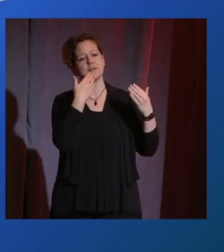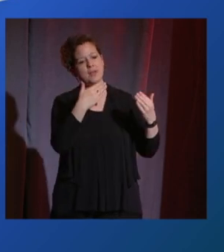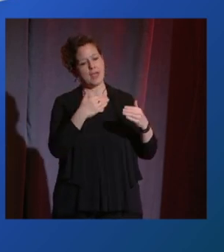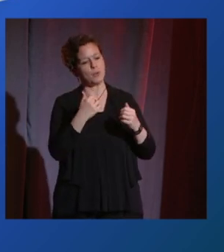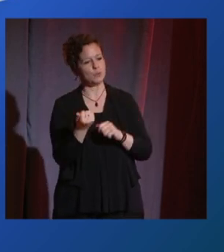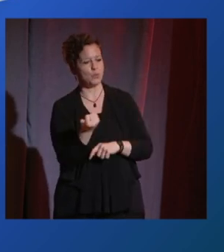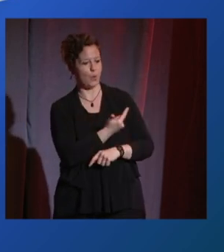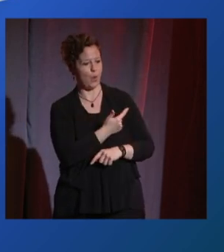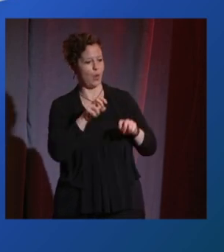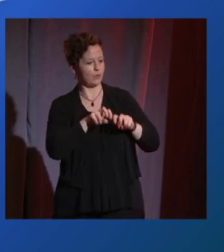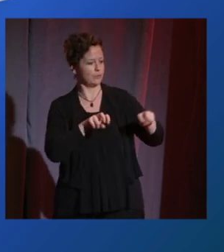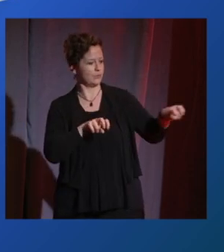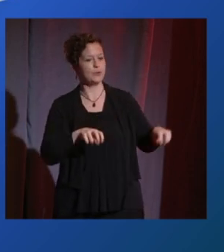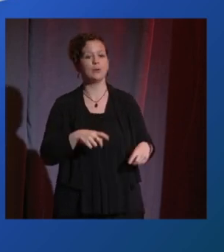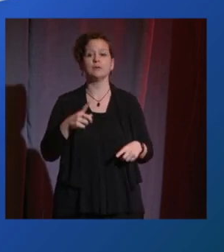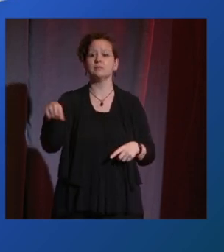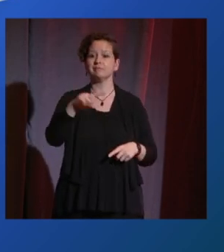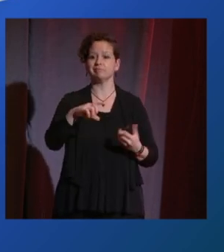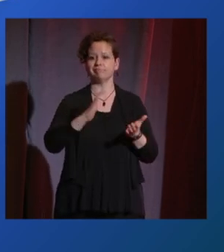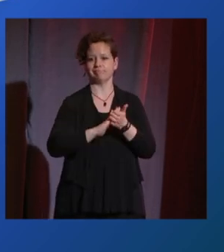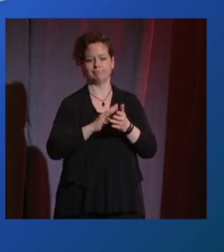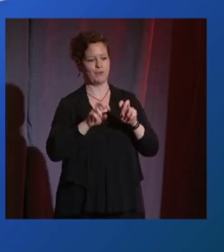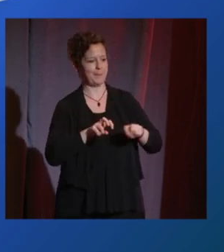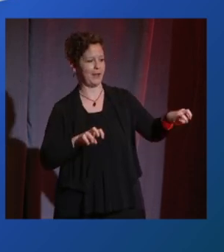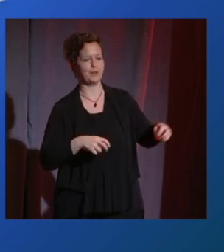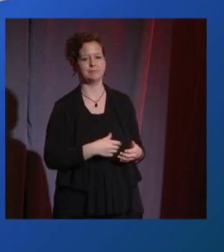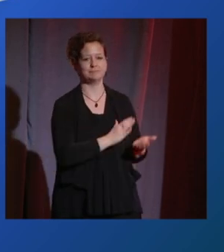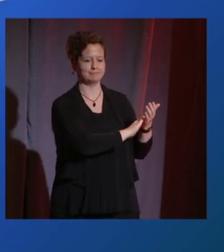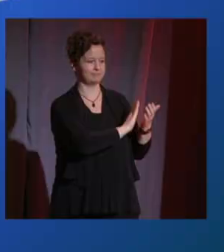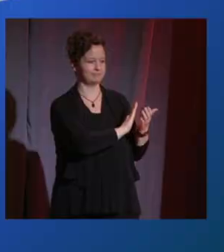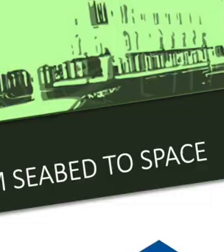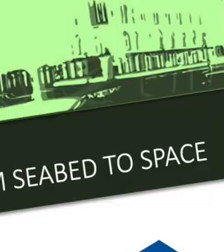audience and let's give our panel a big round of